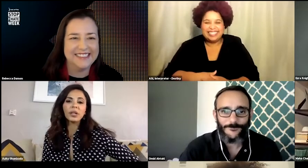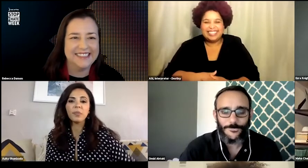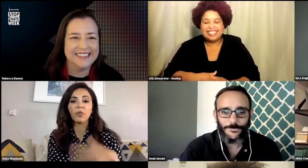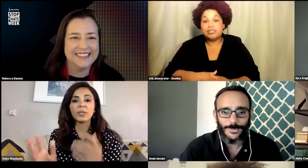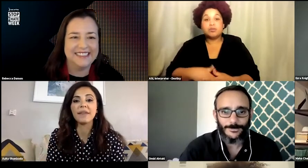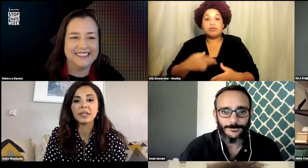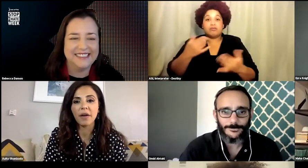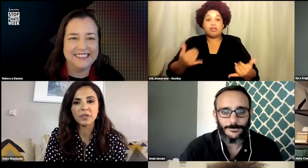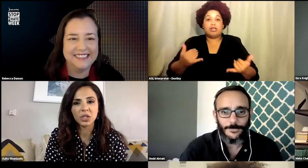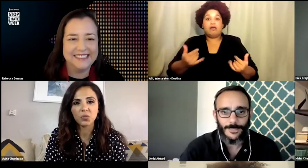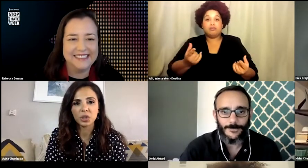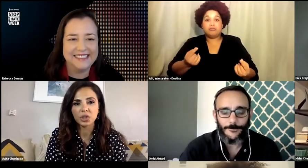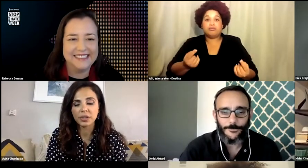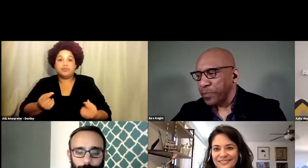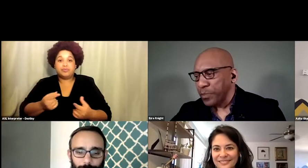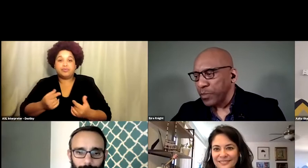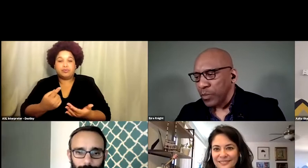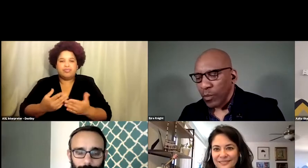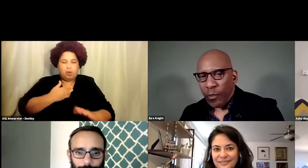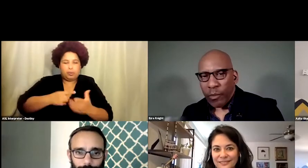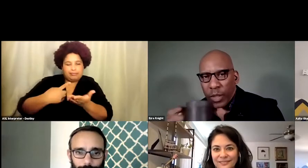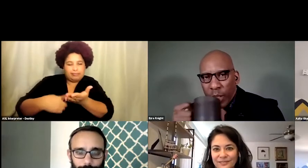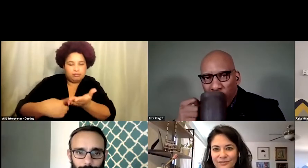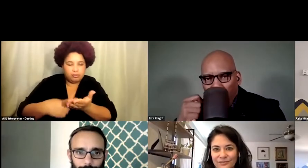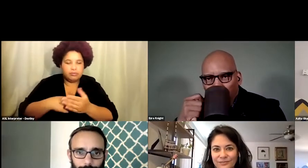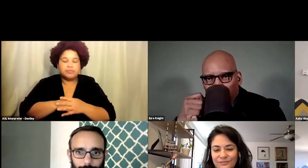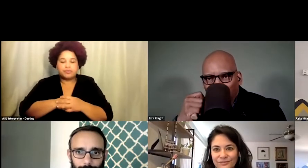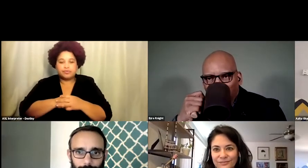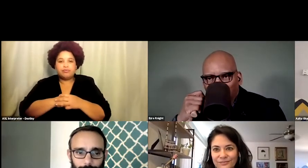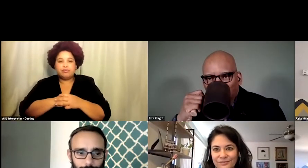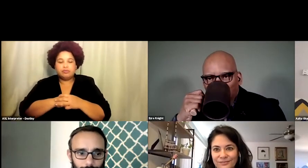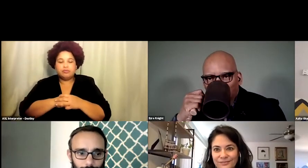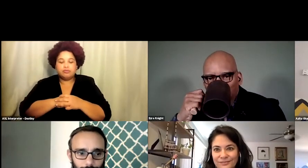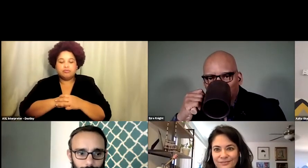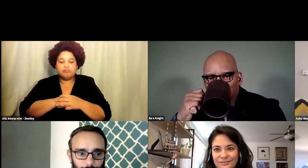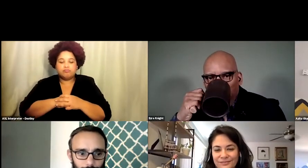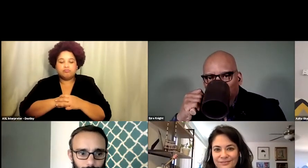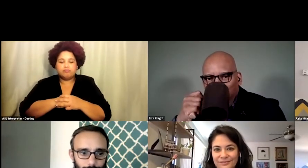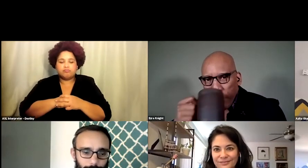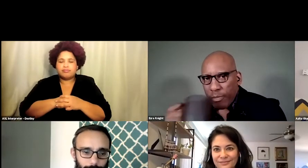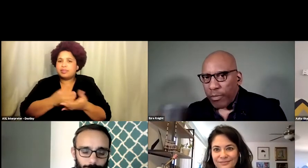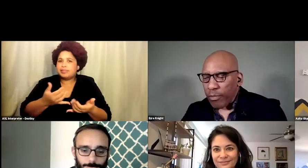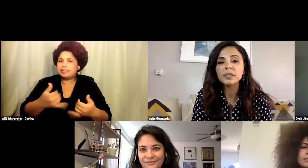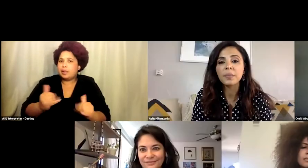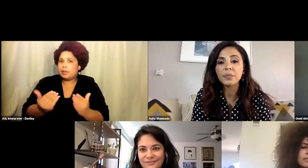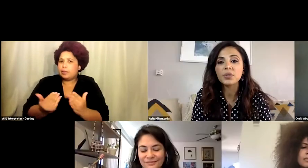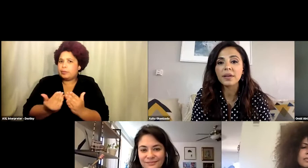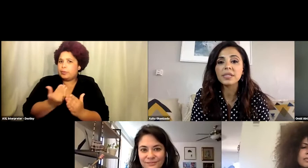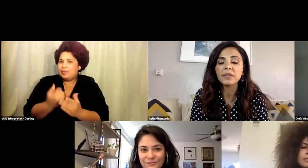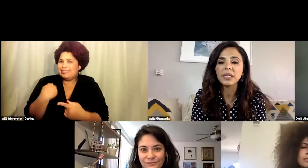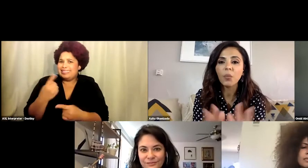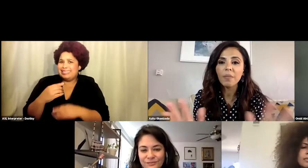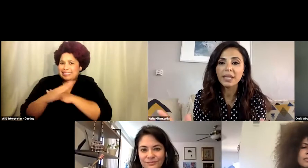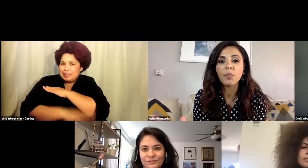Now, quickly, before we dive into the conversation, which is I'm very excited about, since we are still relatively new since